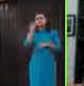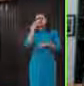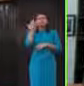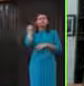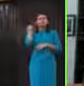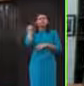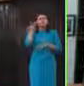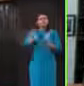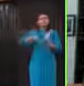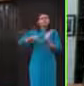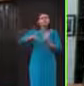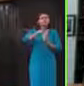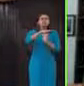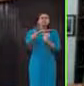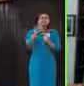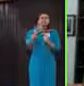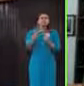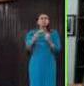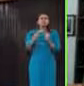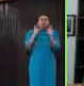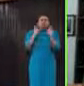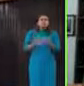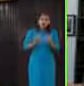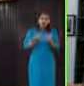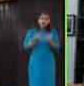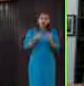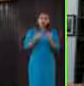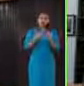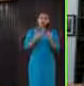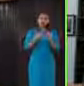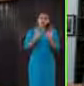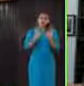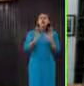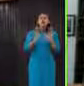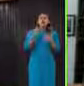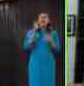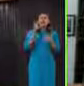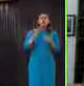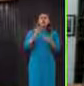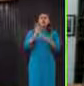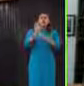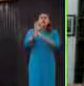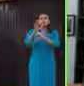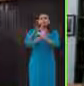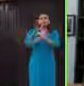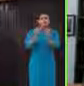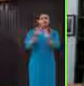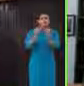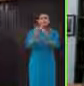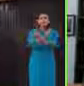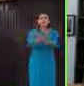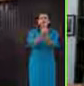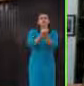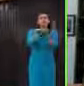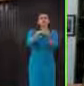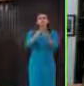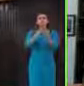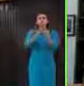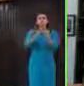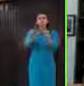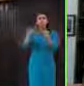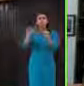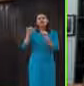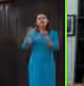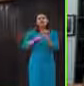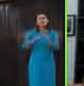So in fact, I mean, the need to have sort of unrepresentative politicians in the Valley,